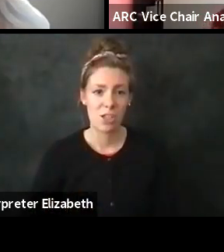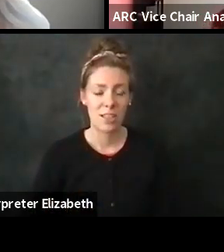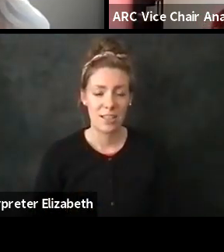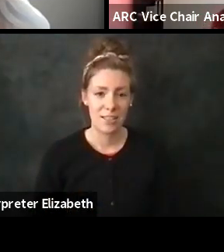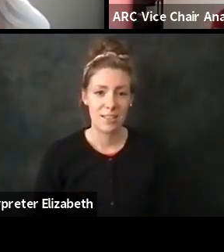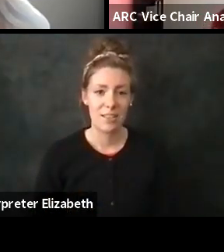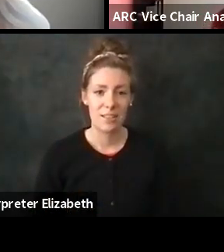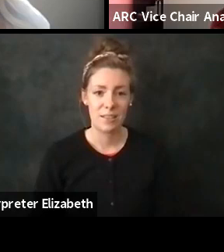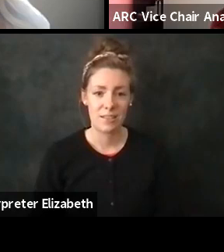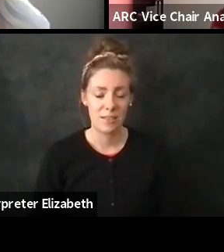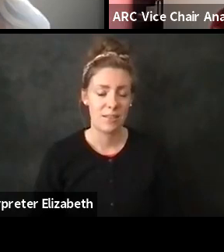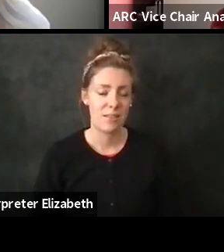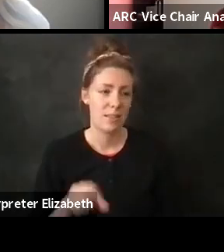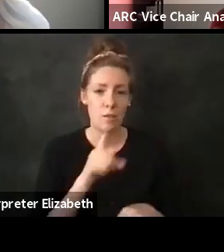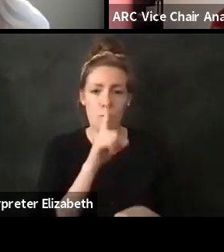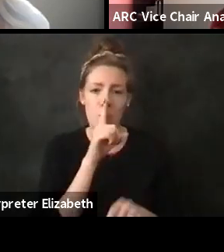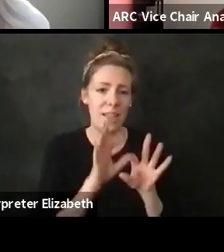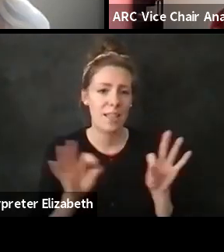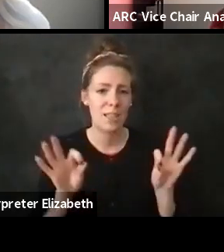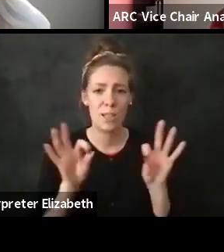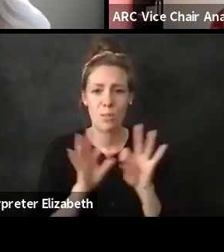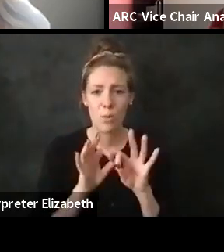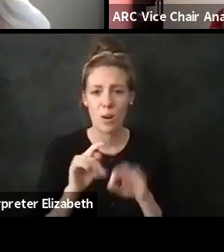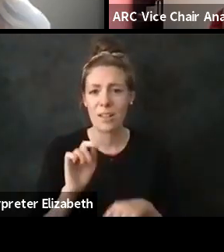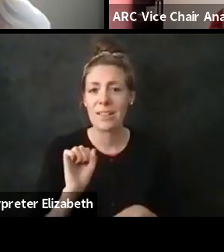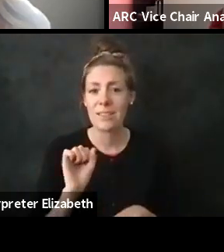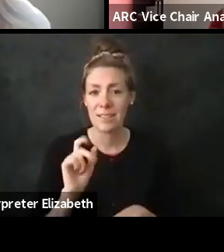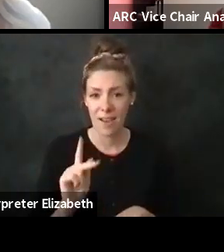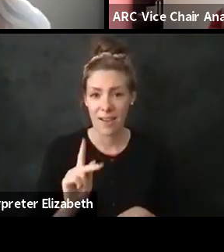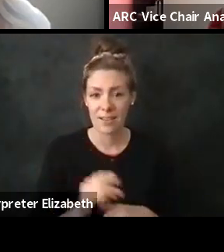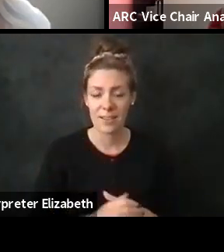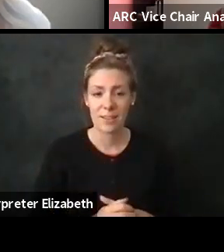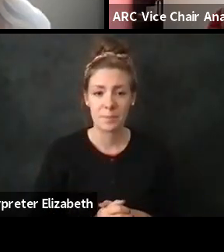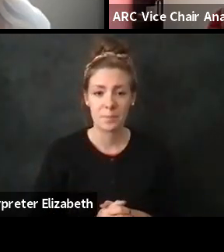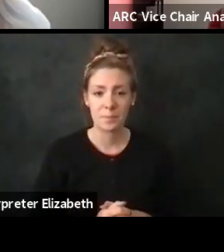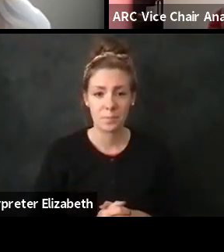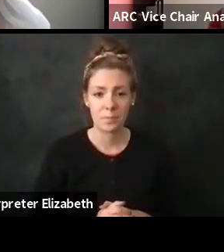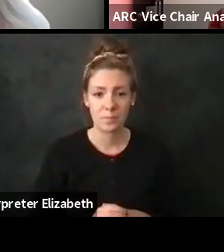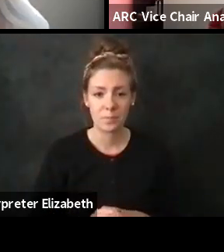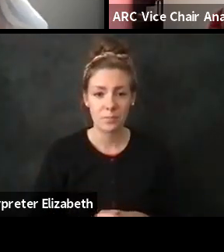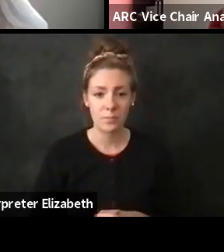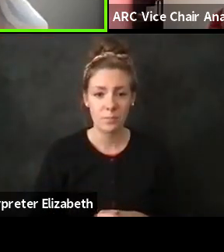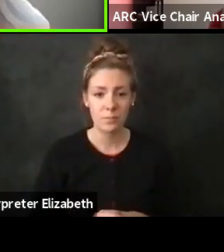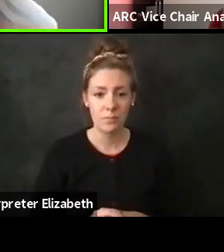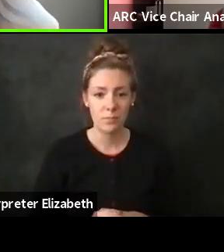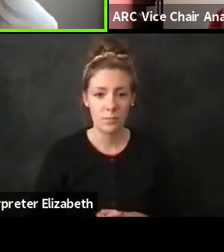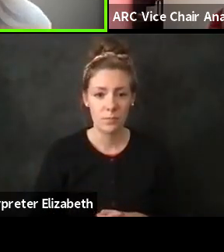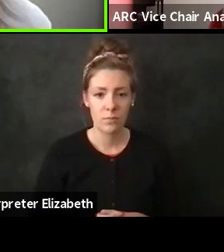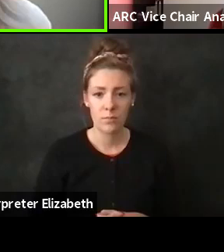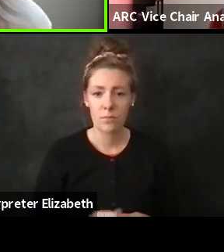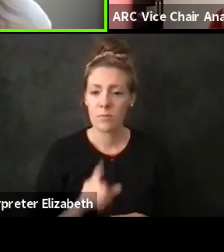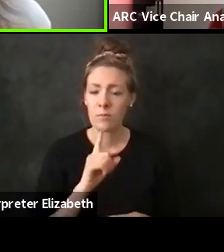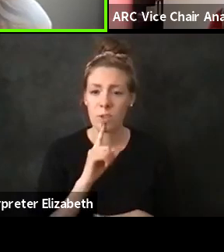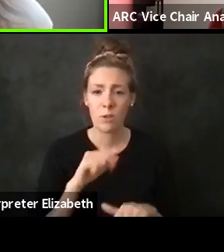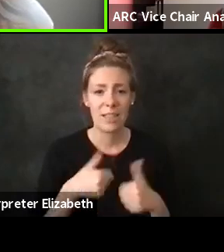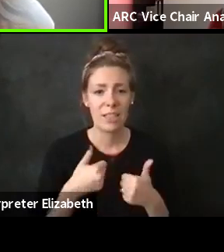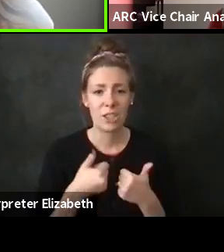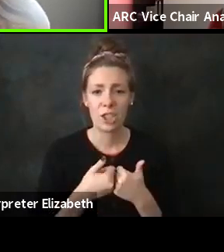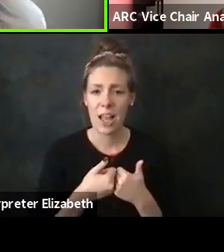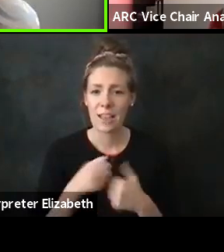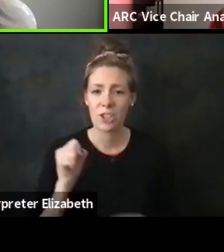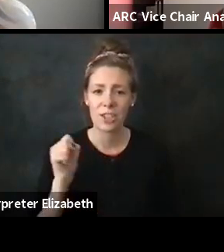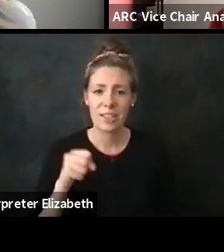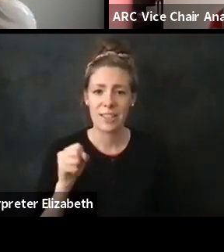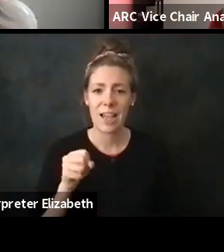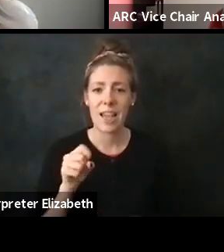it is such an important task and that it's challenging, yes, but when we know